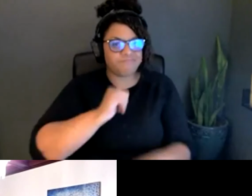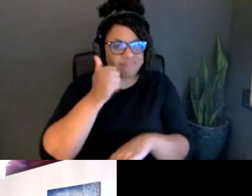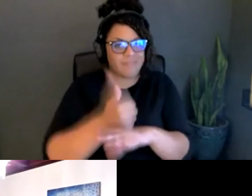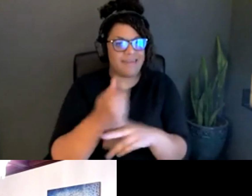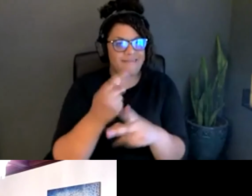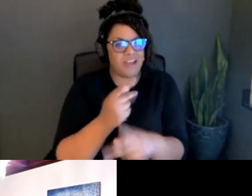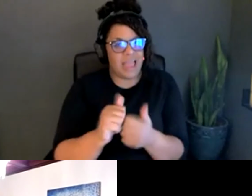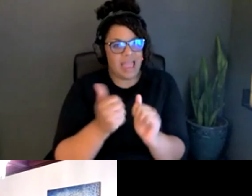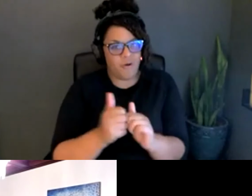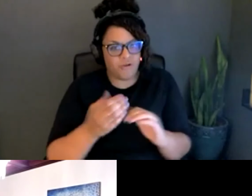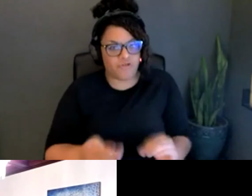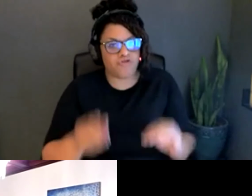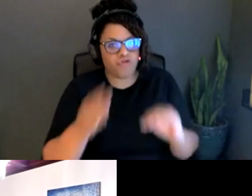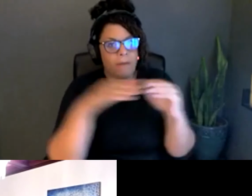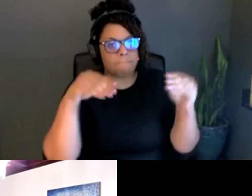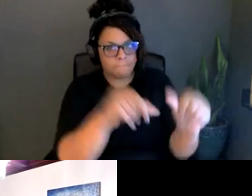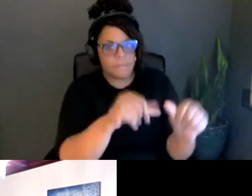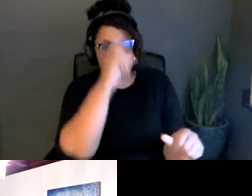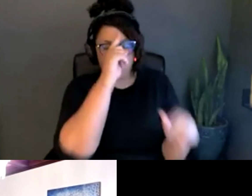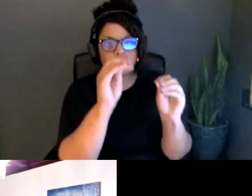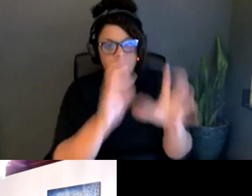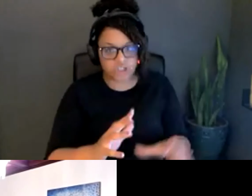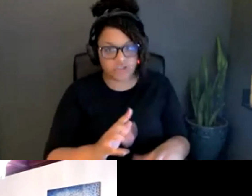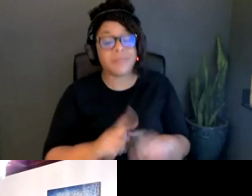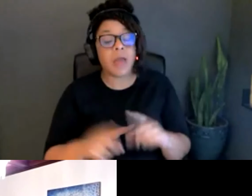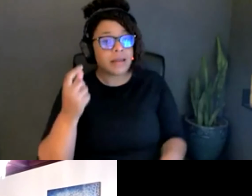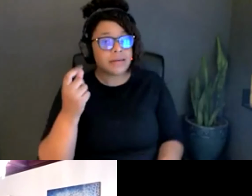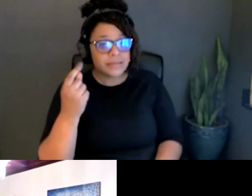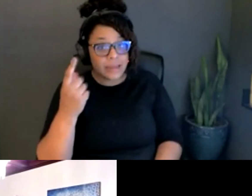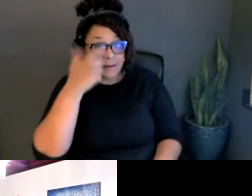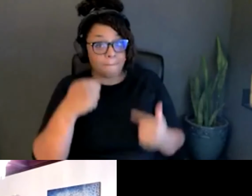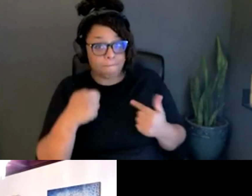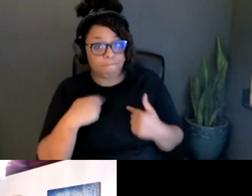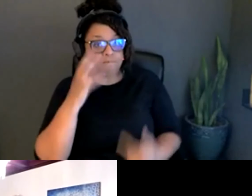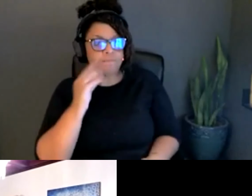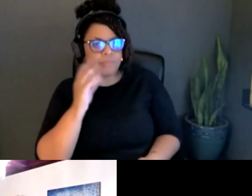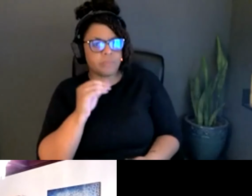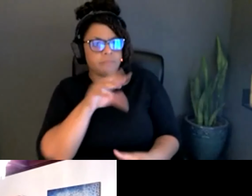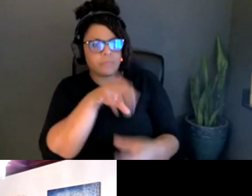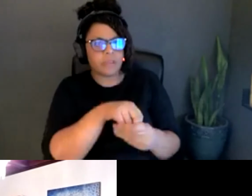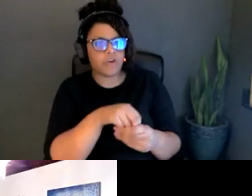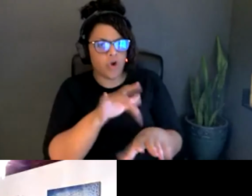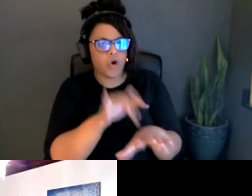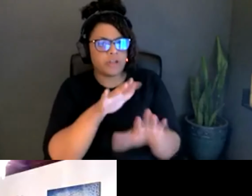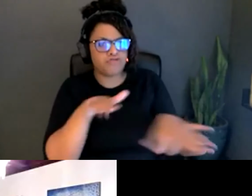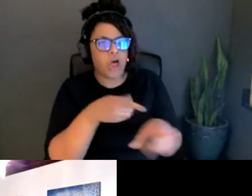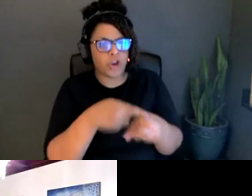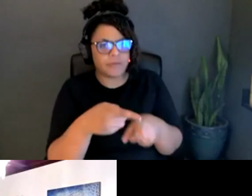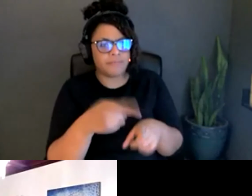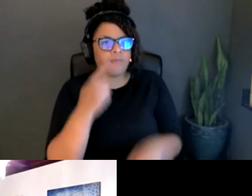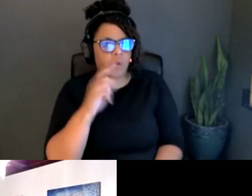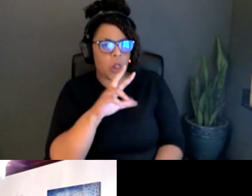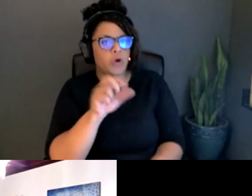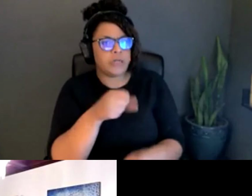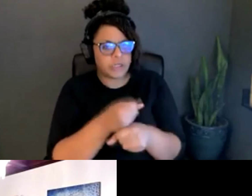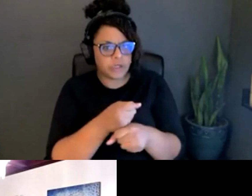how to increase pay. But I will say, because I've been in the field of early childhood for almost 30 years, and